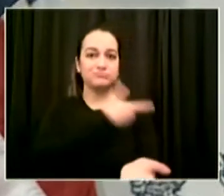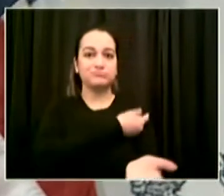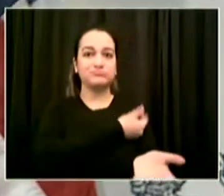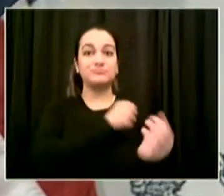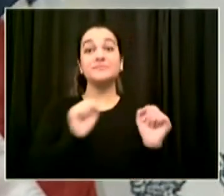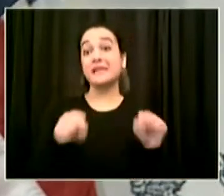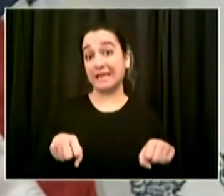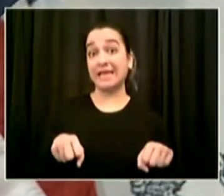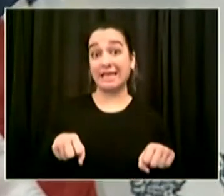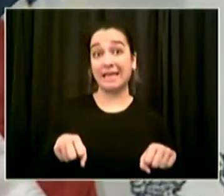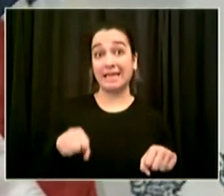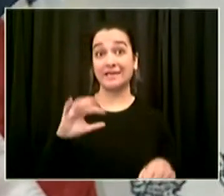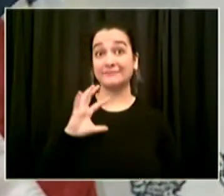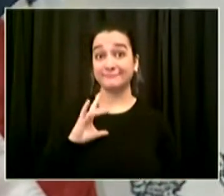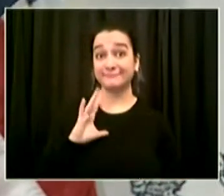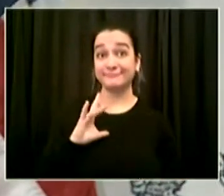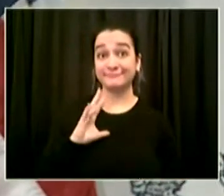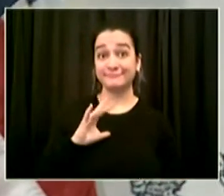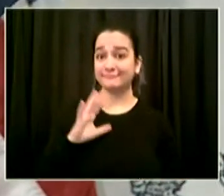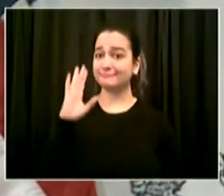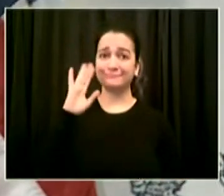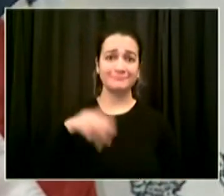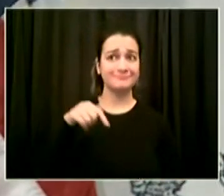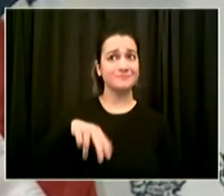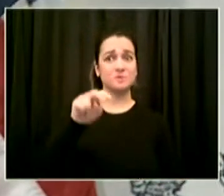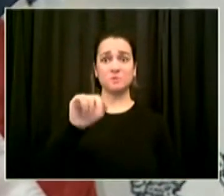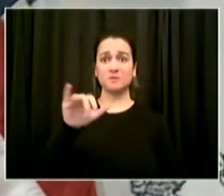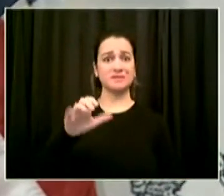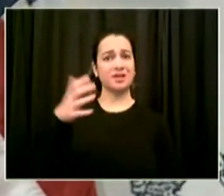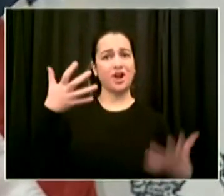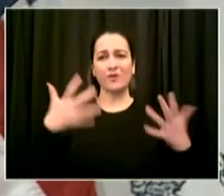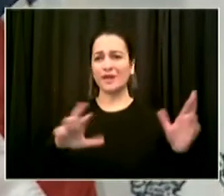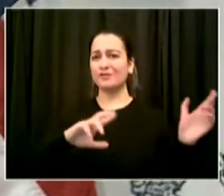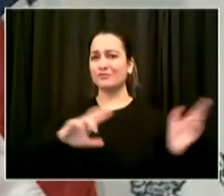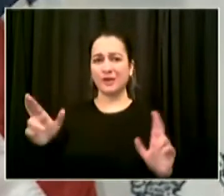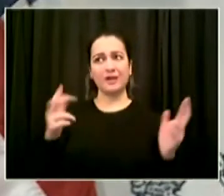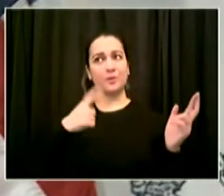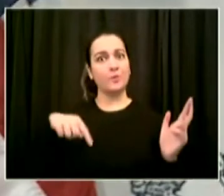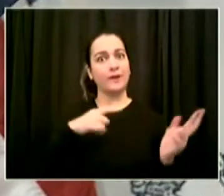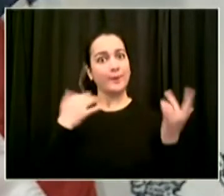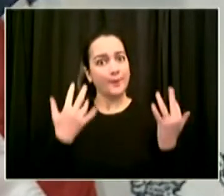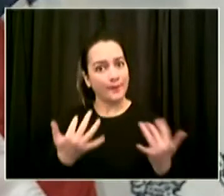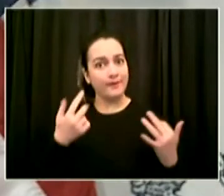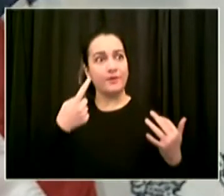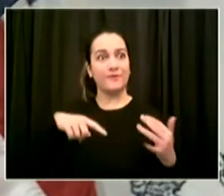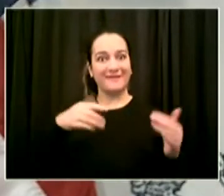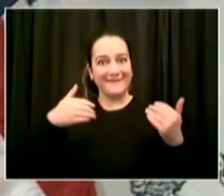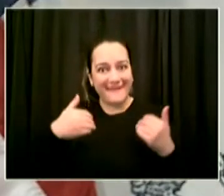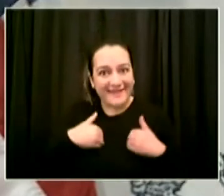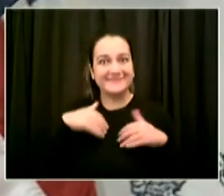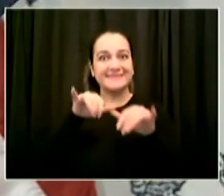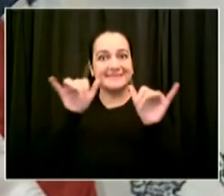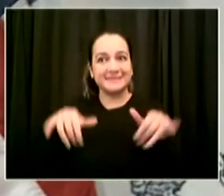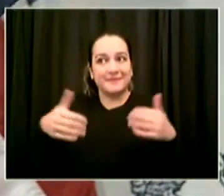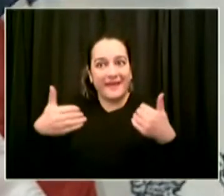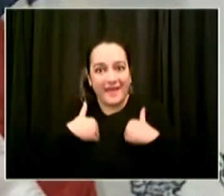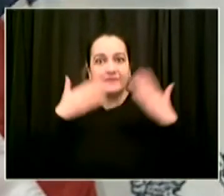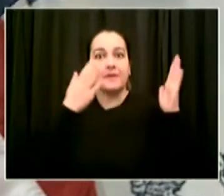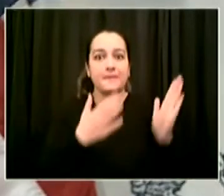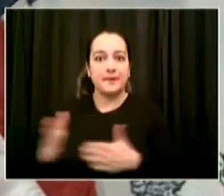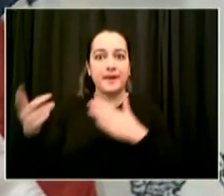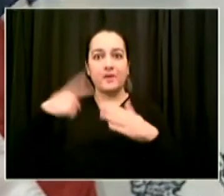we're ready to do it. We're having all the pieces in place to do it. And I believe that supply of vaccine will